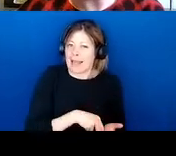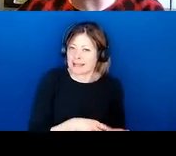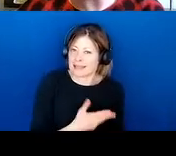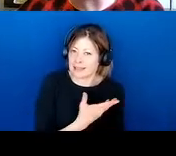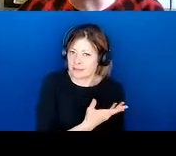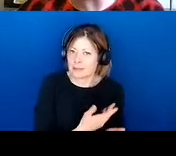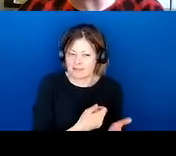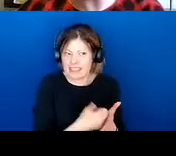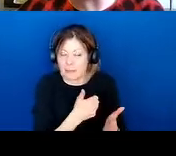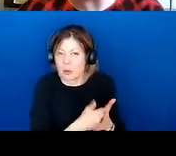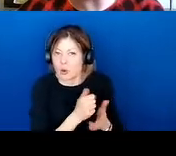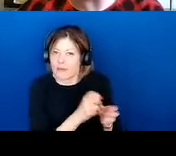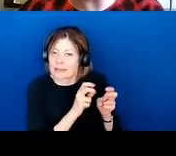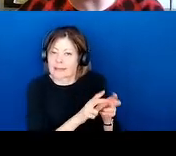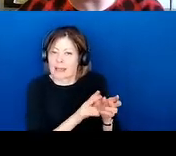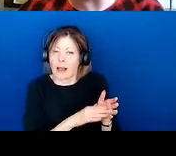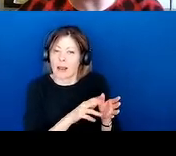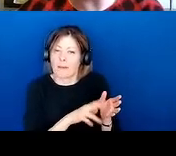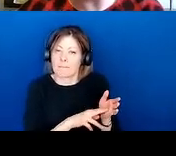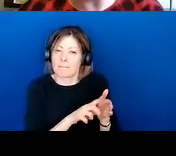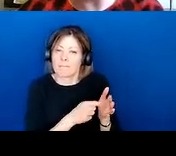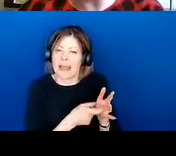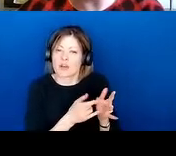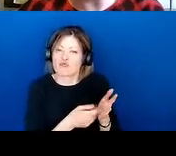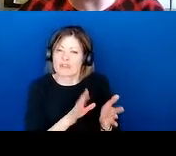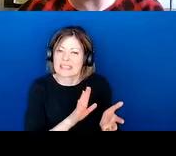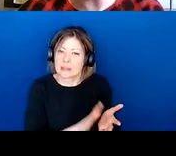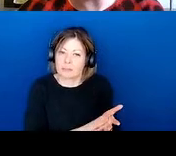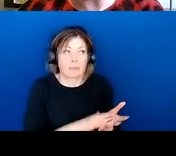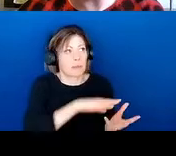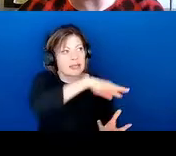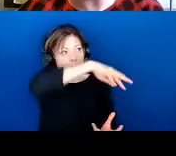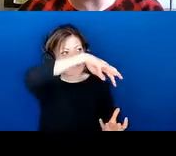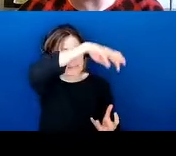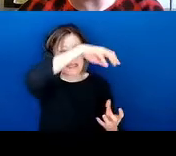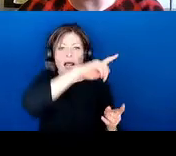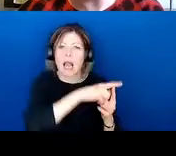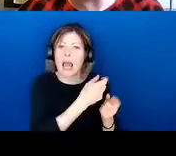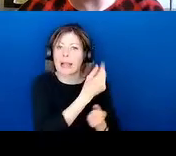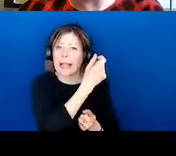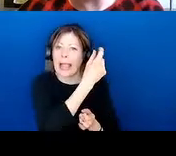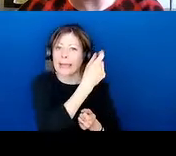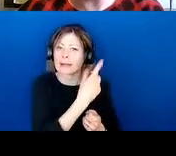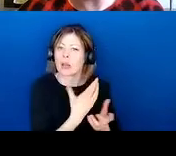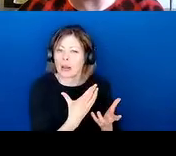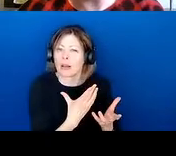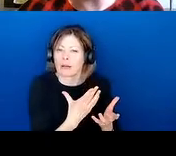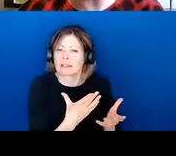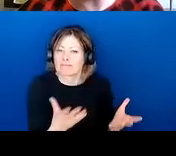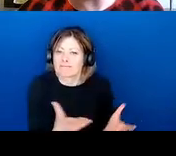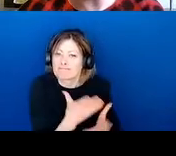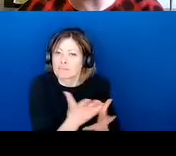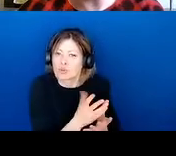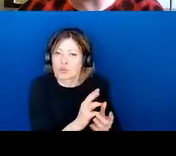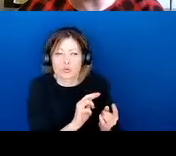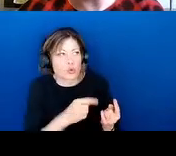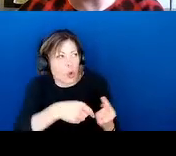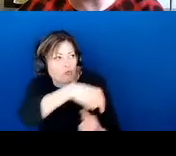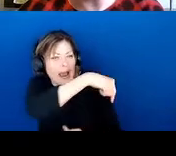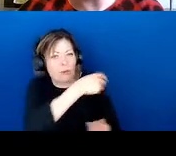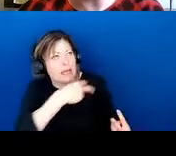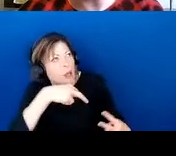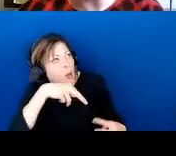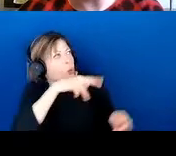The composition twists like a flickering candle, inviting the viewer to circle it and view it from all sides.